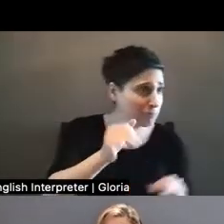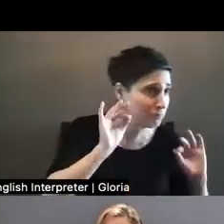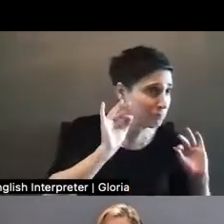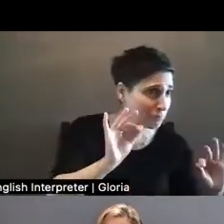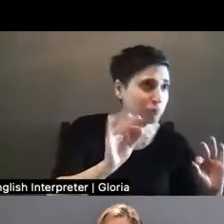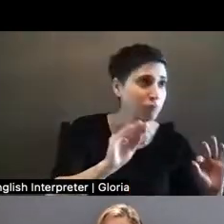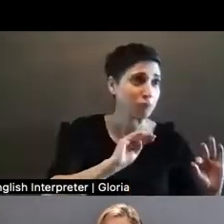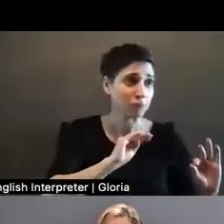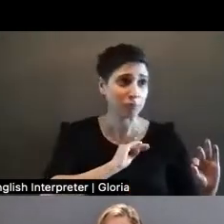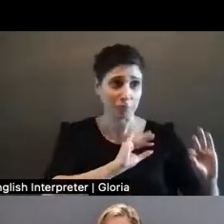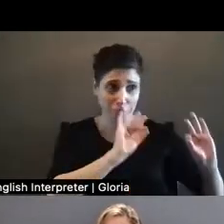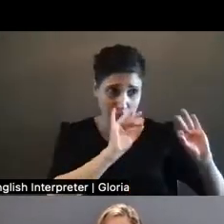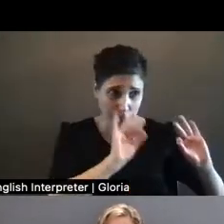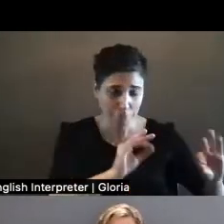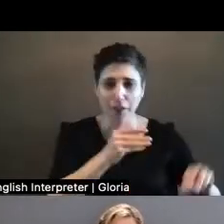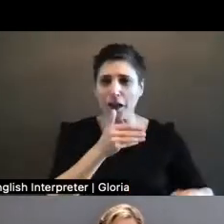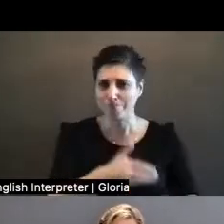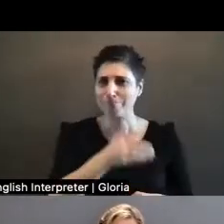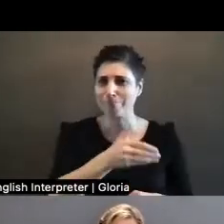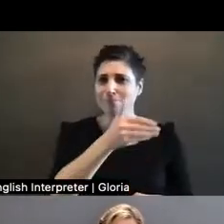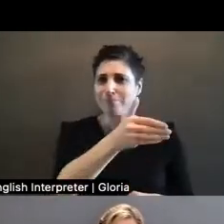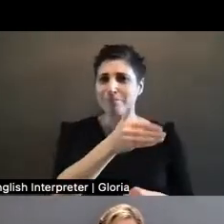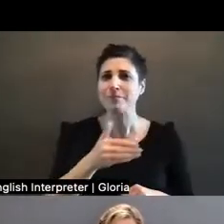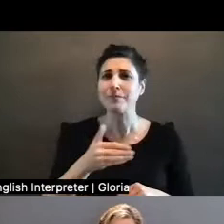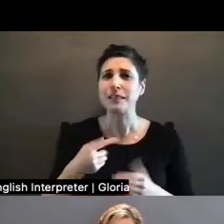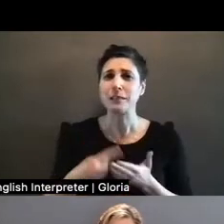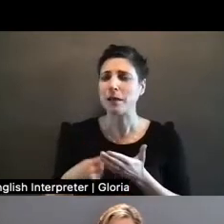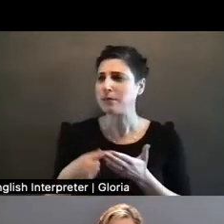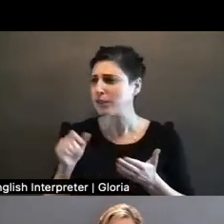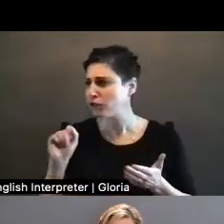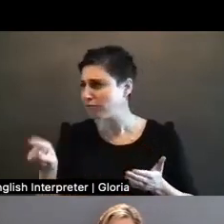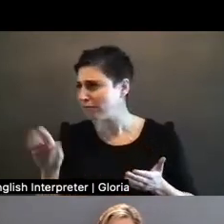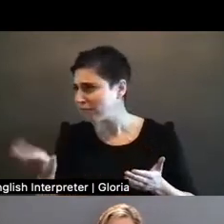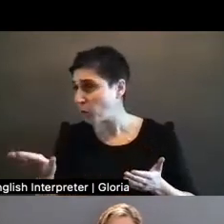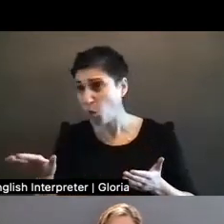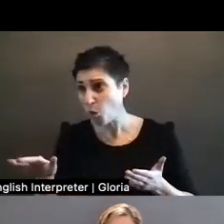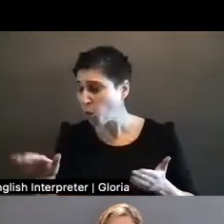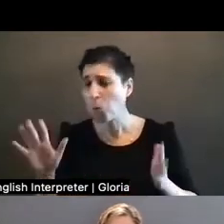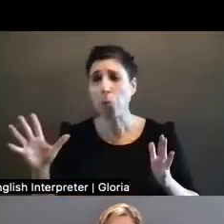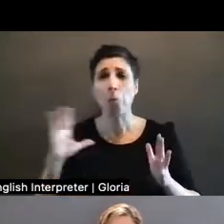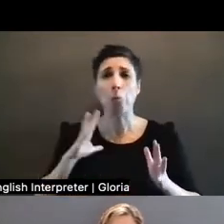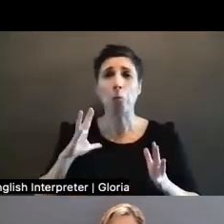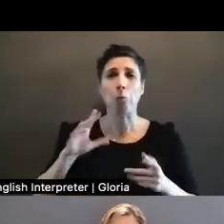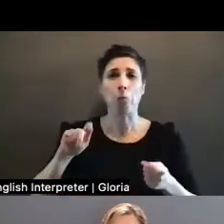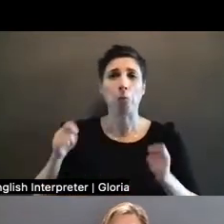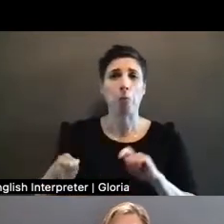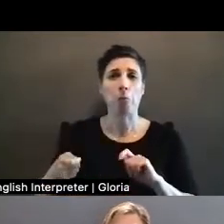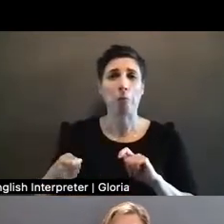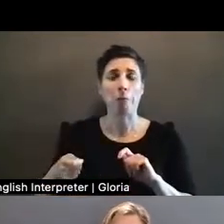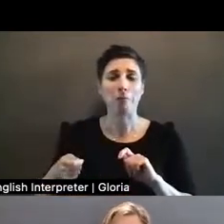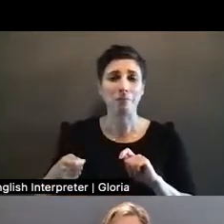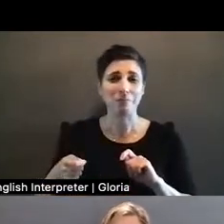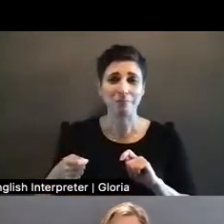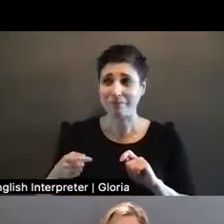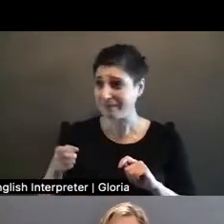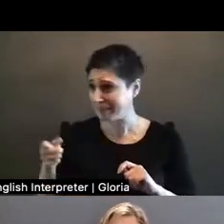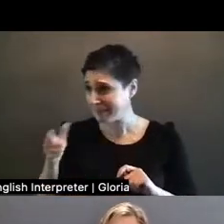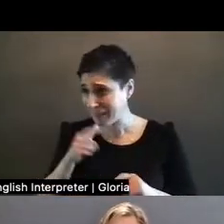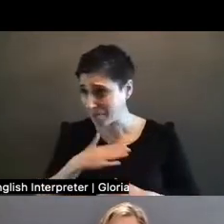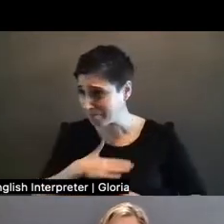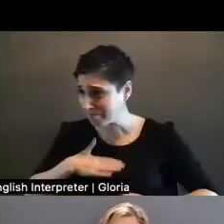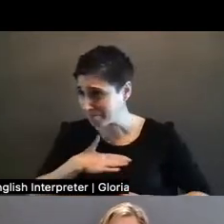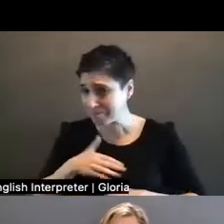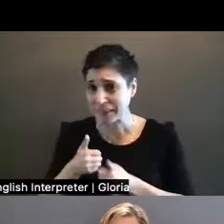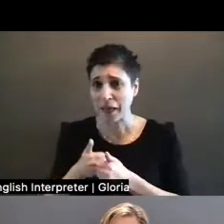works and that they're enjoying it, and also to be ready with something else. And that kind of leads into